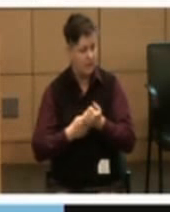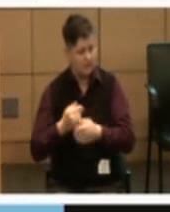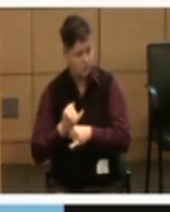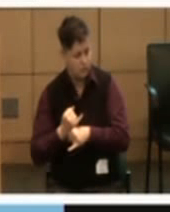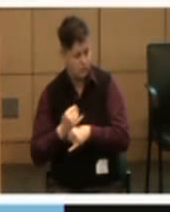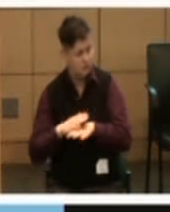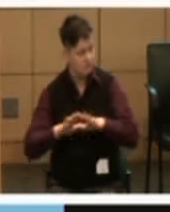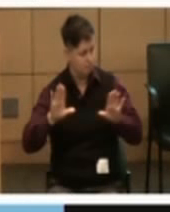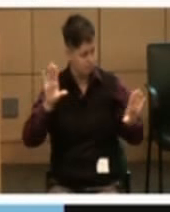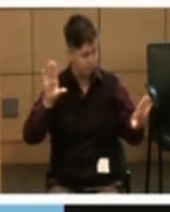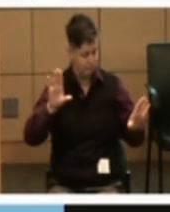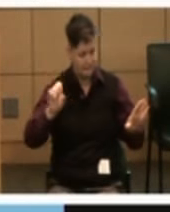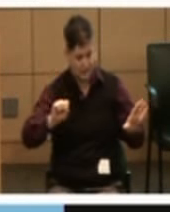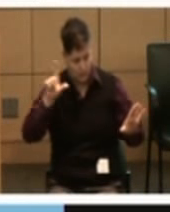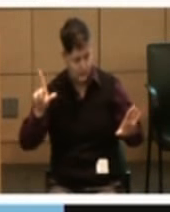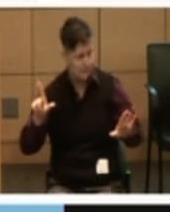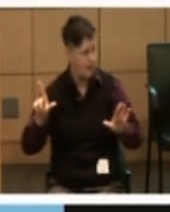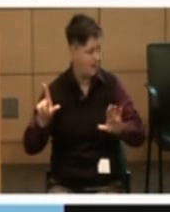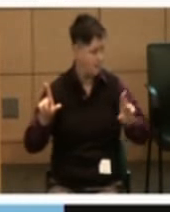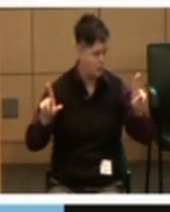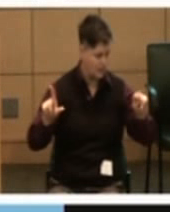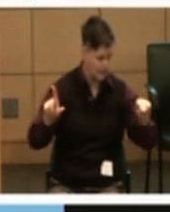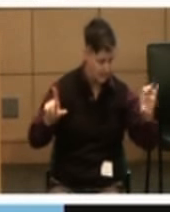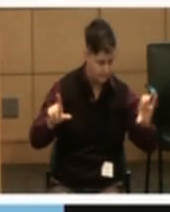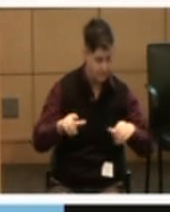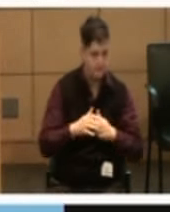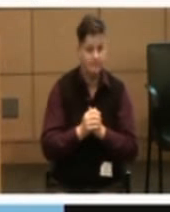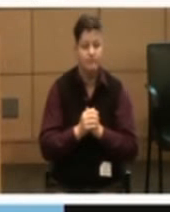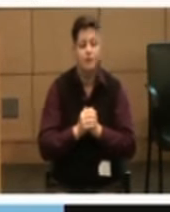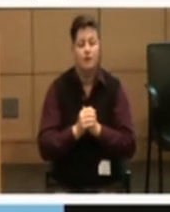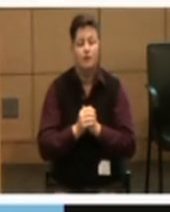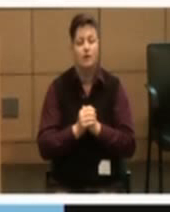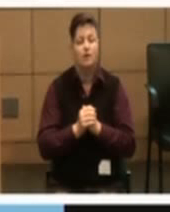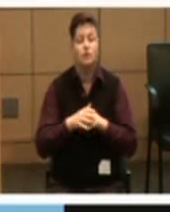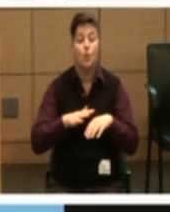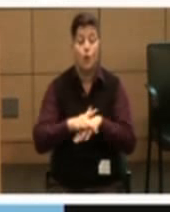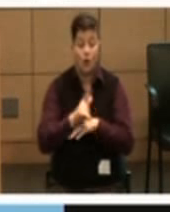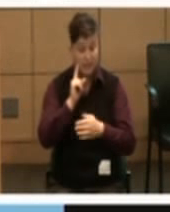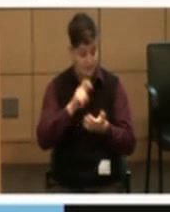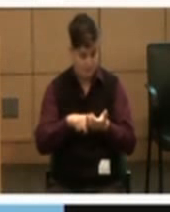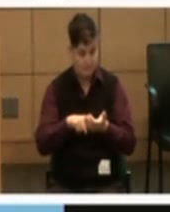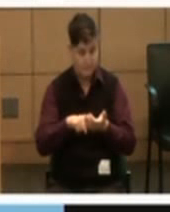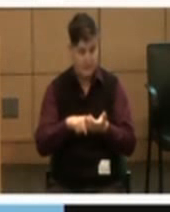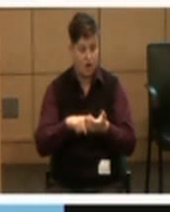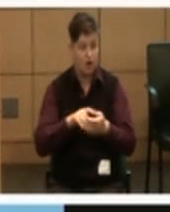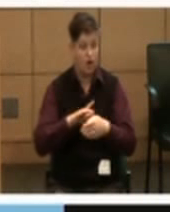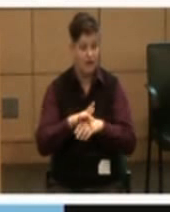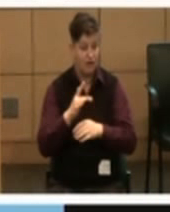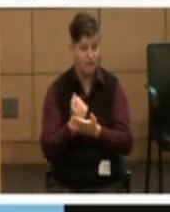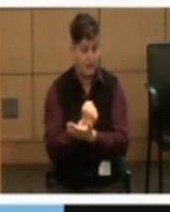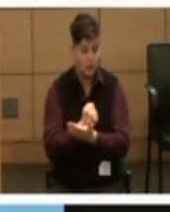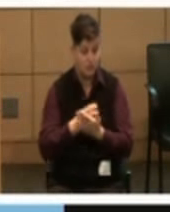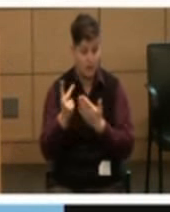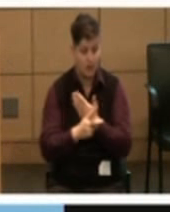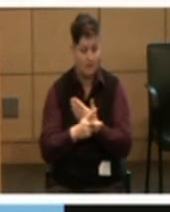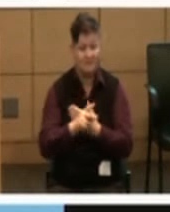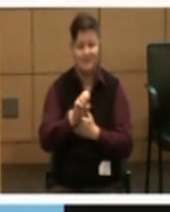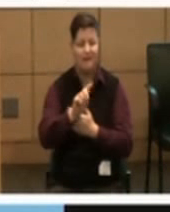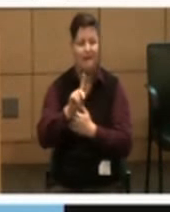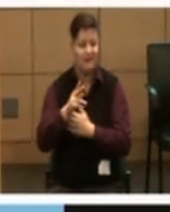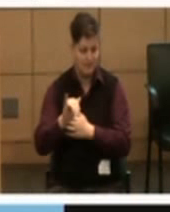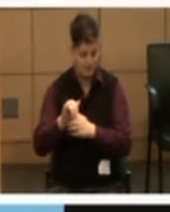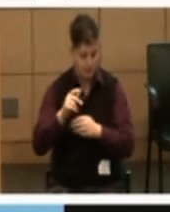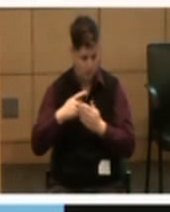of early hearing detection and intervention, or EDDIE programs, has been to screen babies for hearing loss